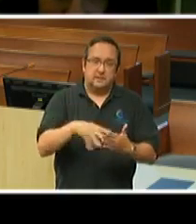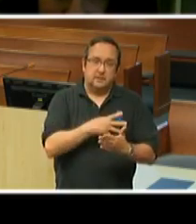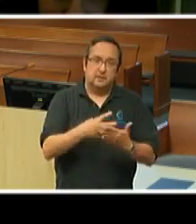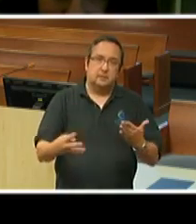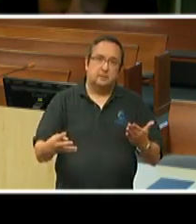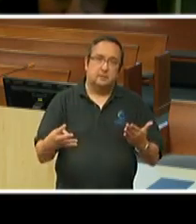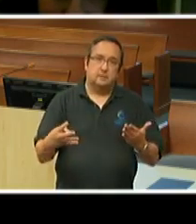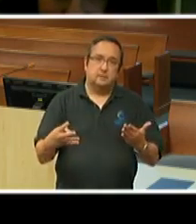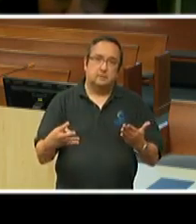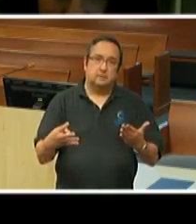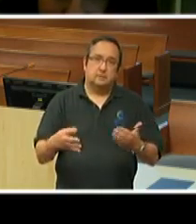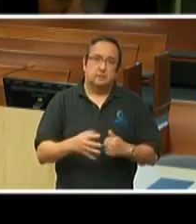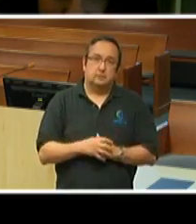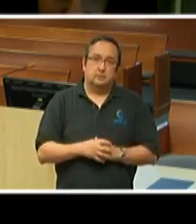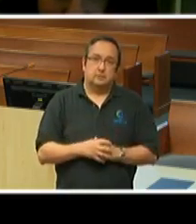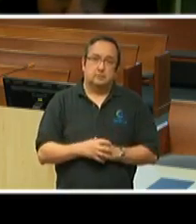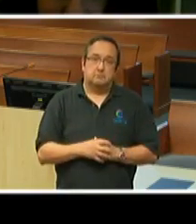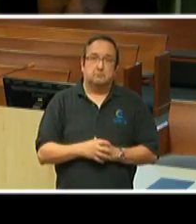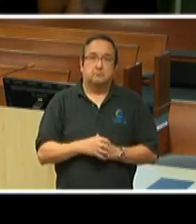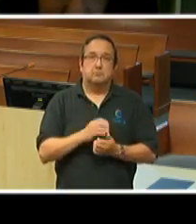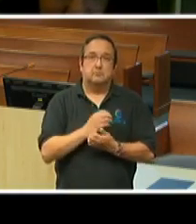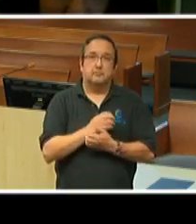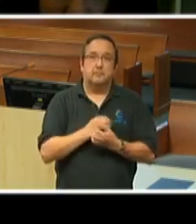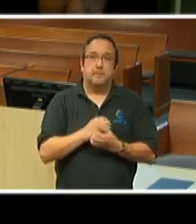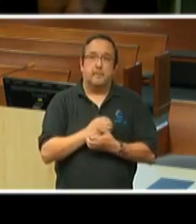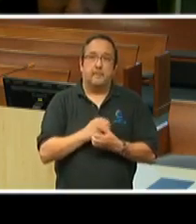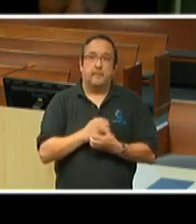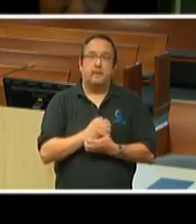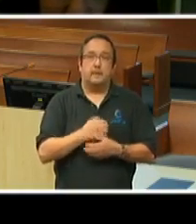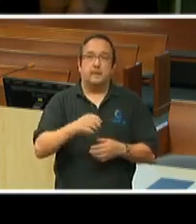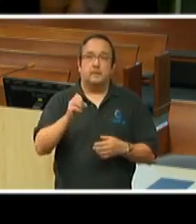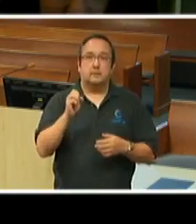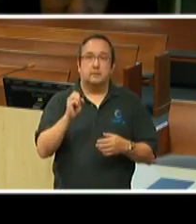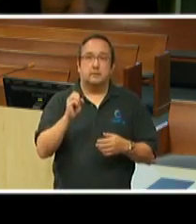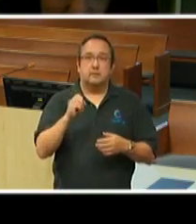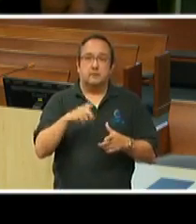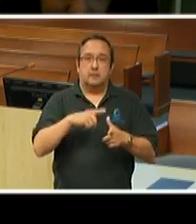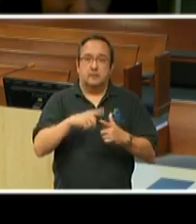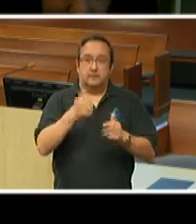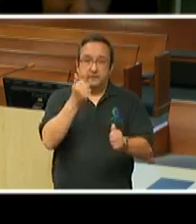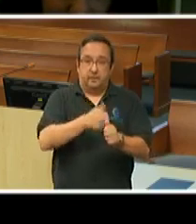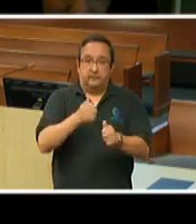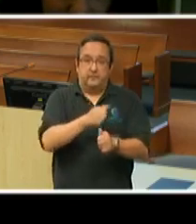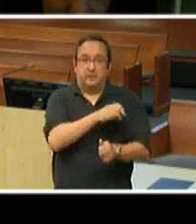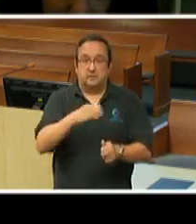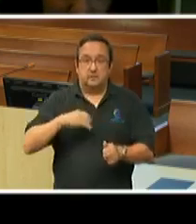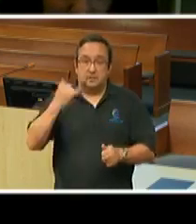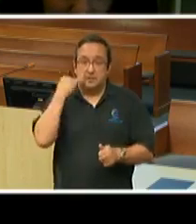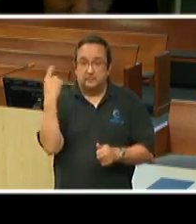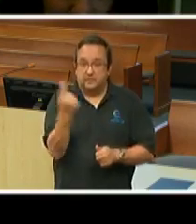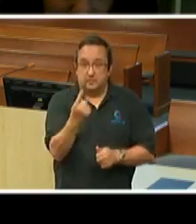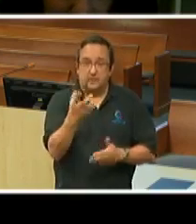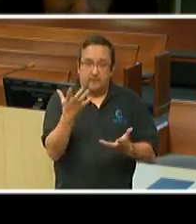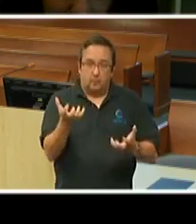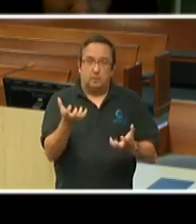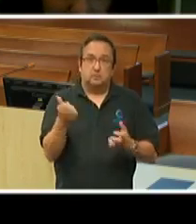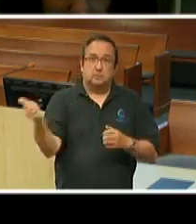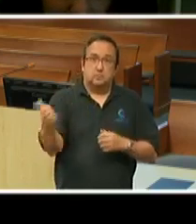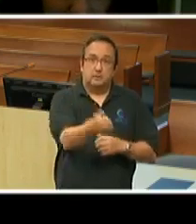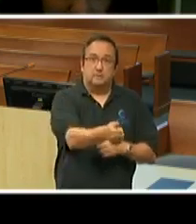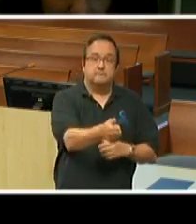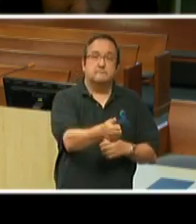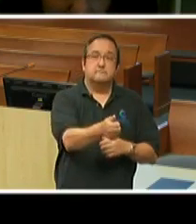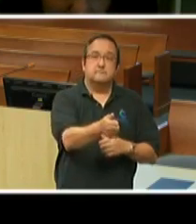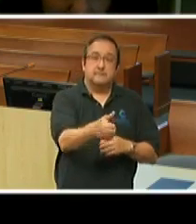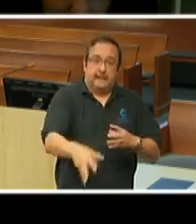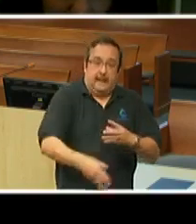the screen, then you can see the mute. So what I'm going to do is first ask each commissioner if there's any items that they